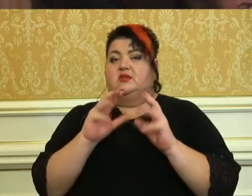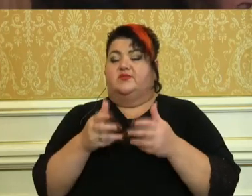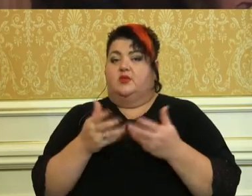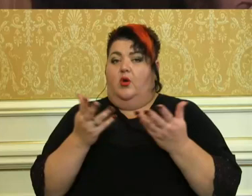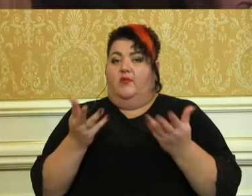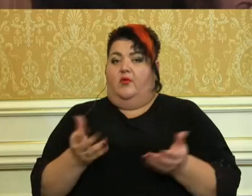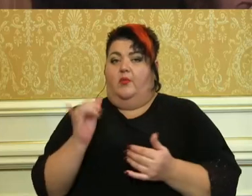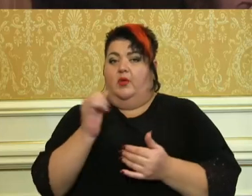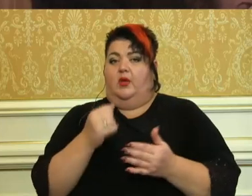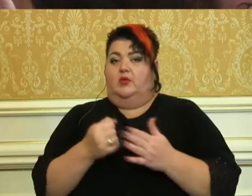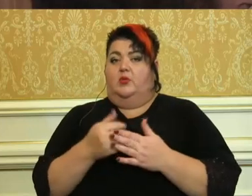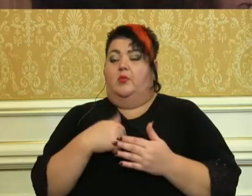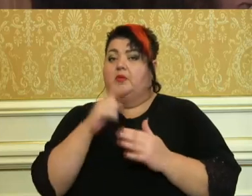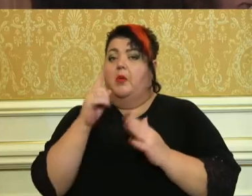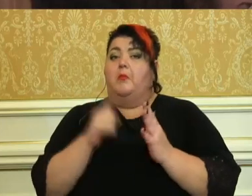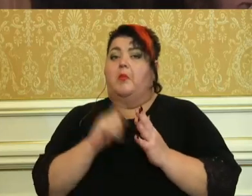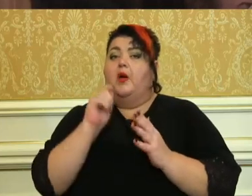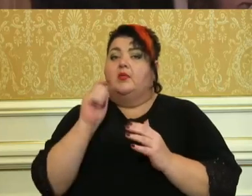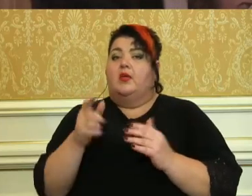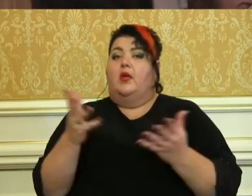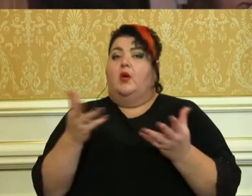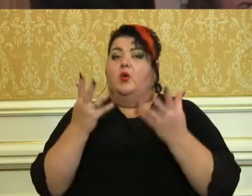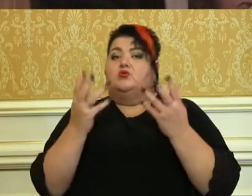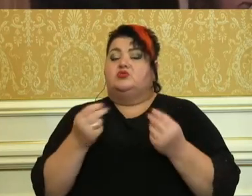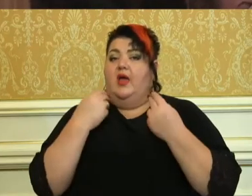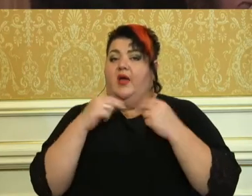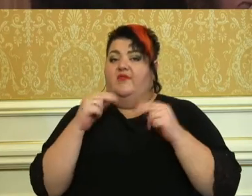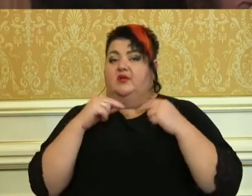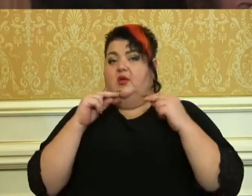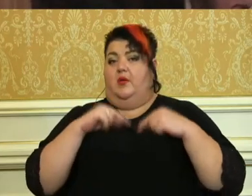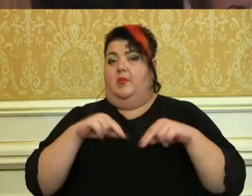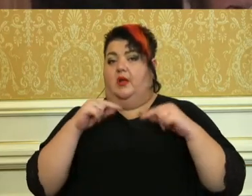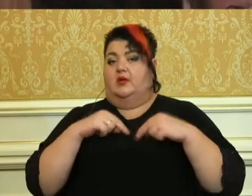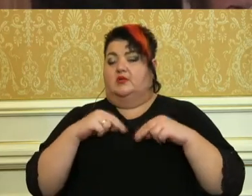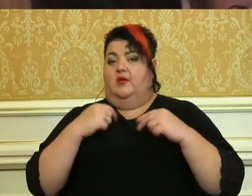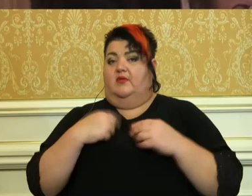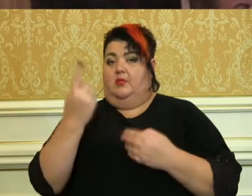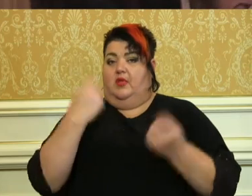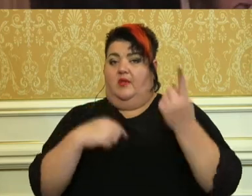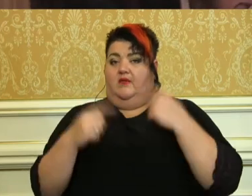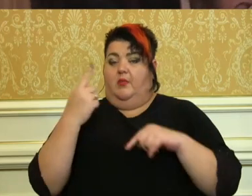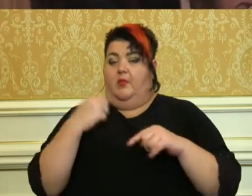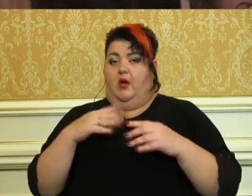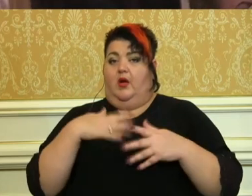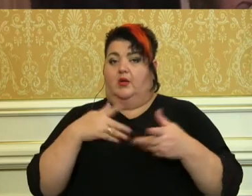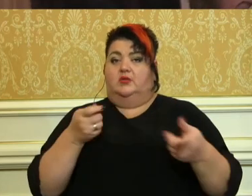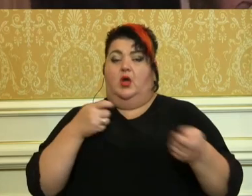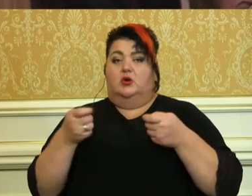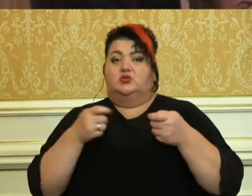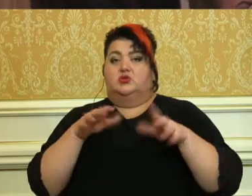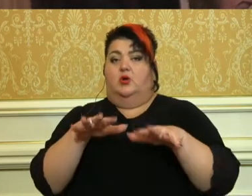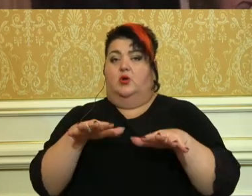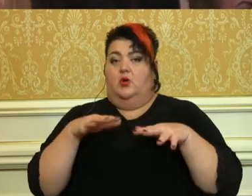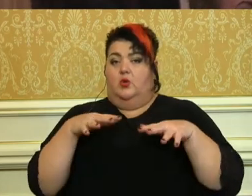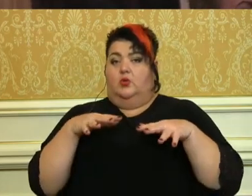exams for them? So we have to improve the English language level. So what our efficiency of my labor is